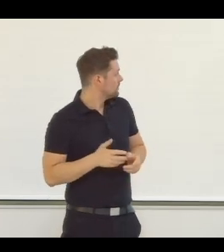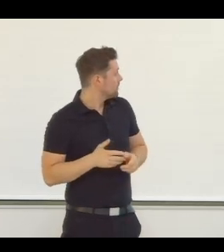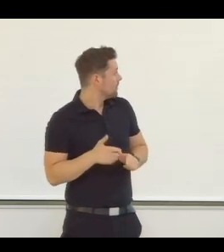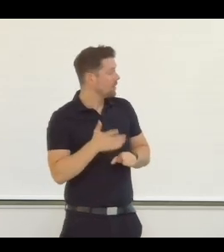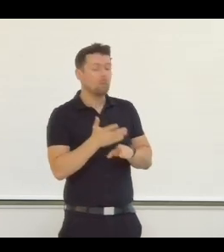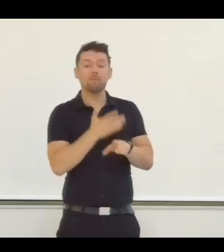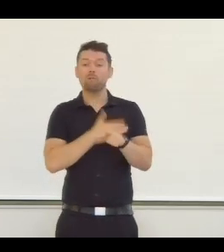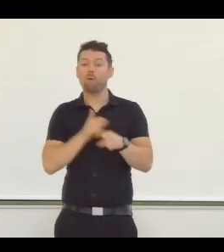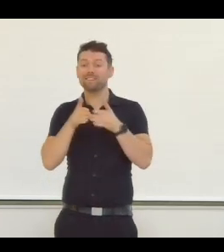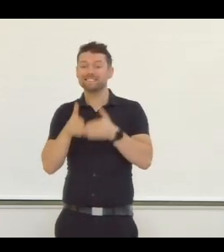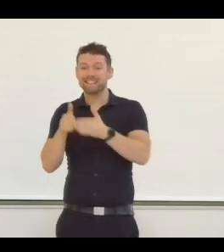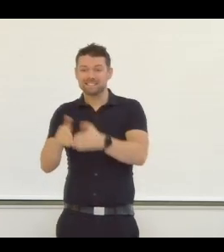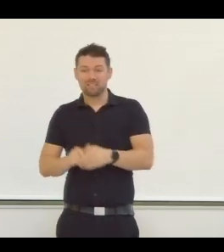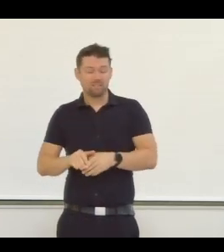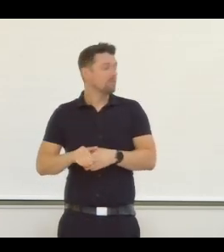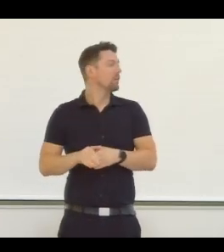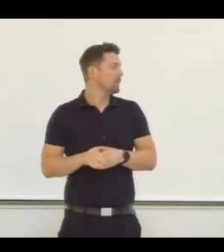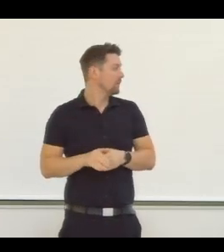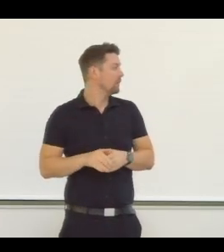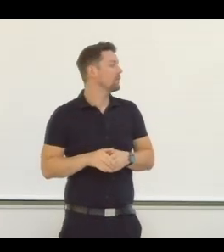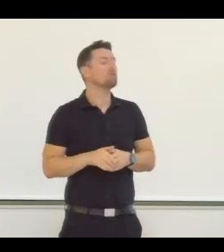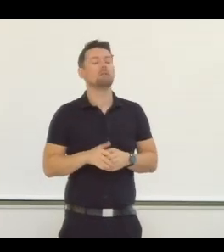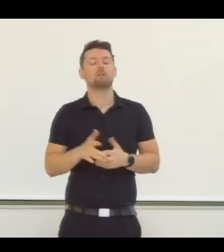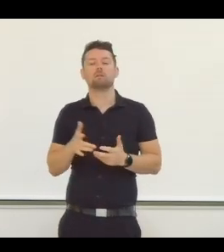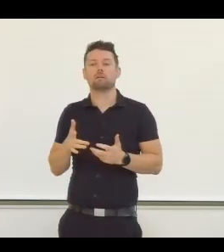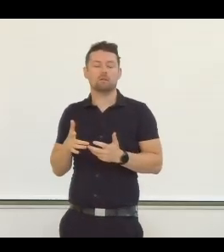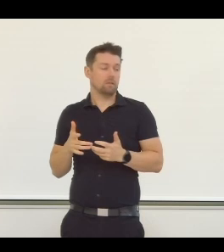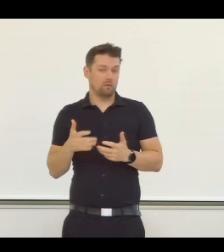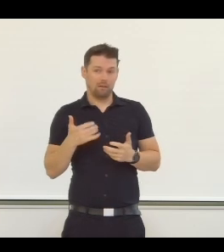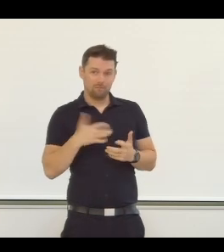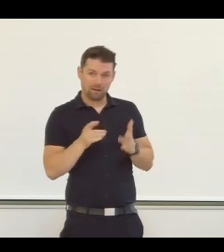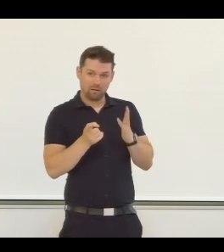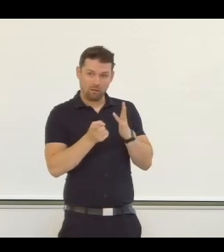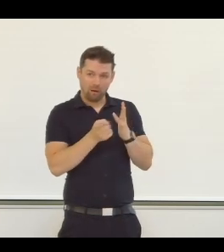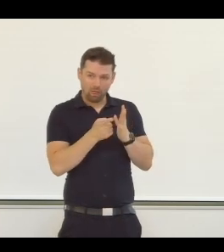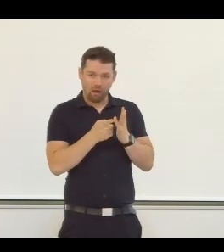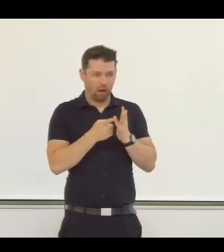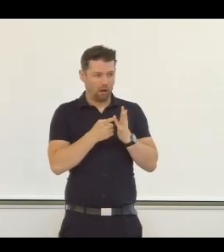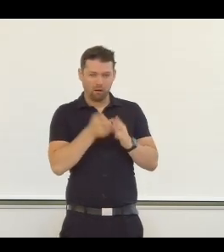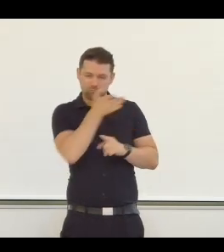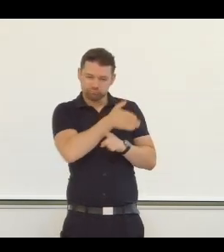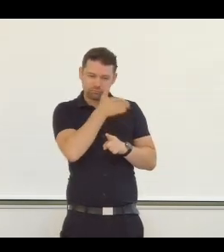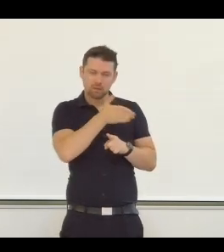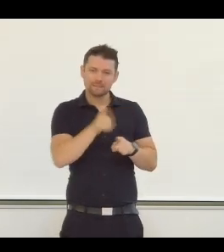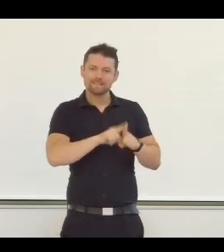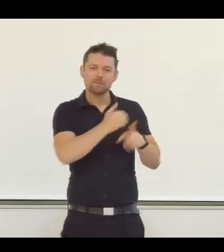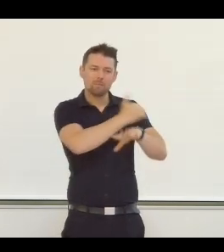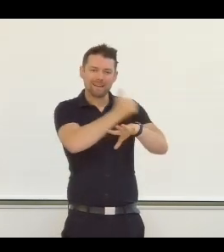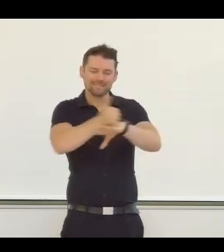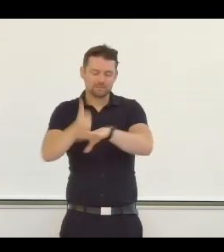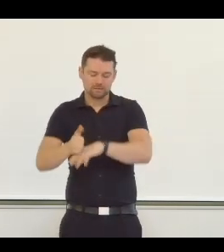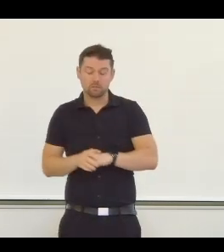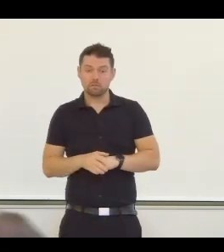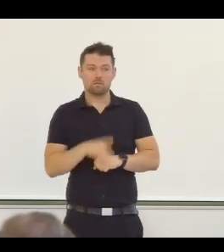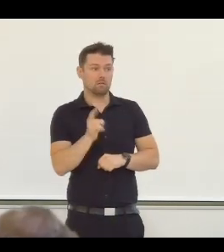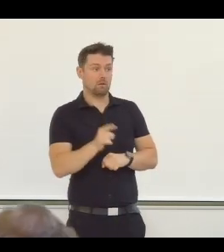and Icarus 1, I was also at MDRS, so I've also seen some bases. And in particular, I spent 1